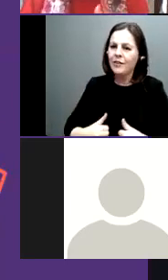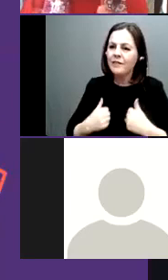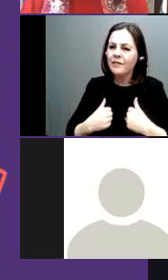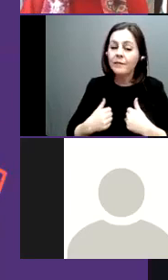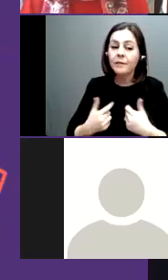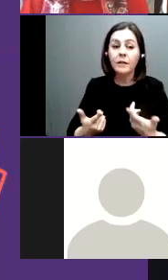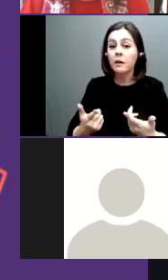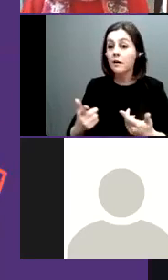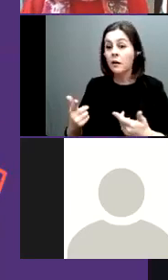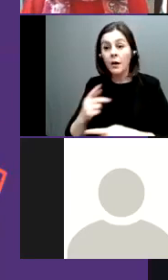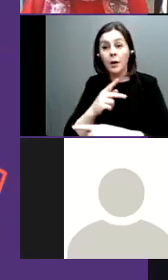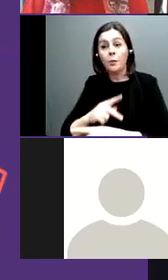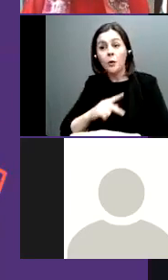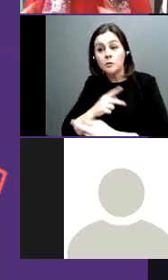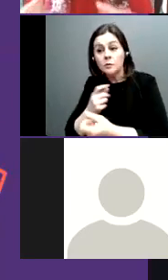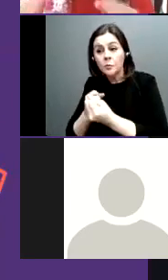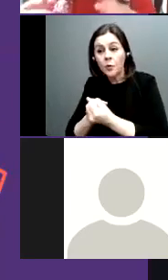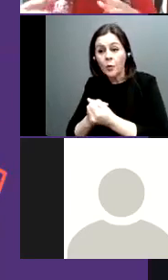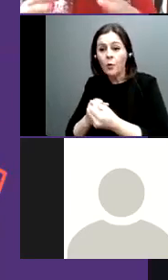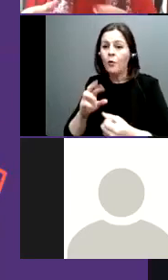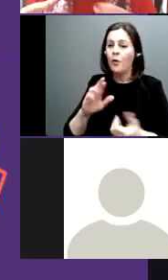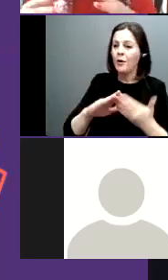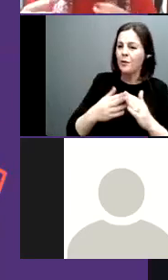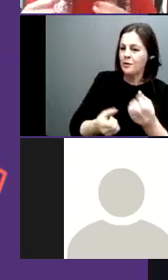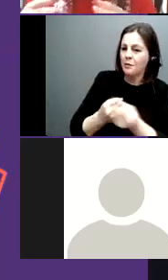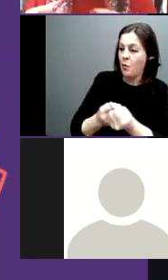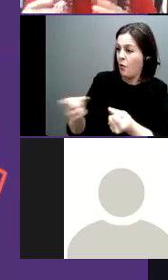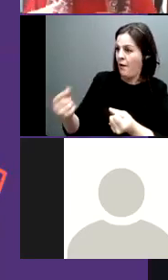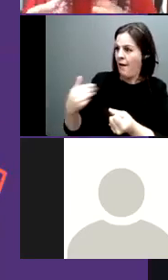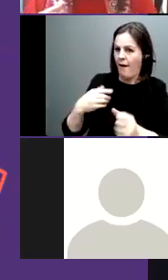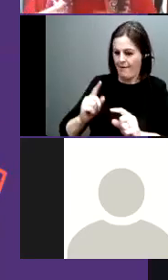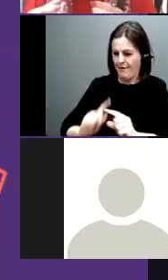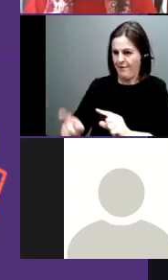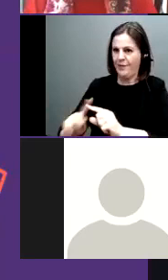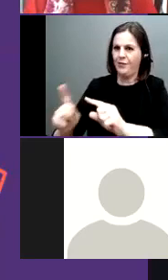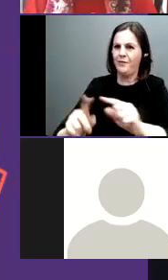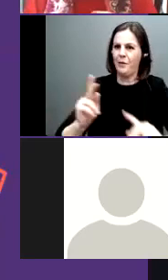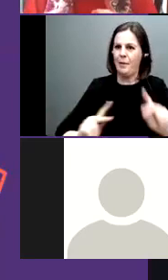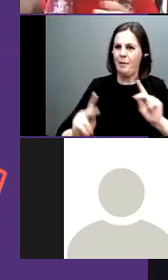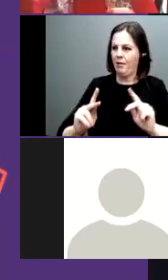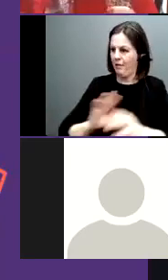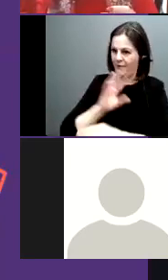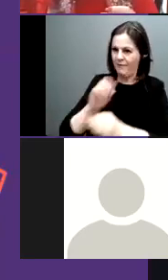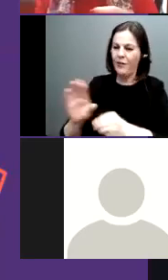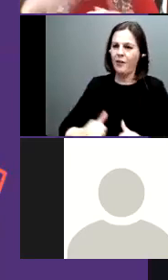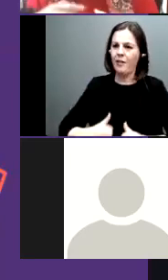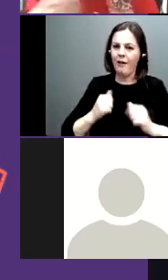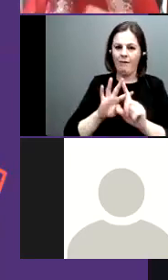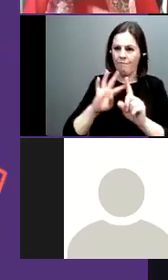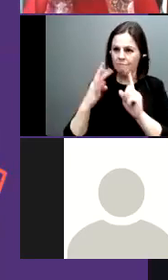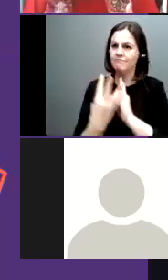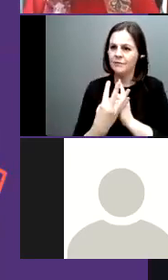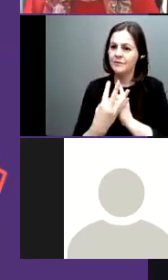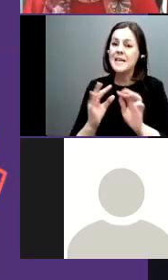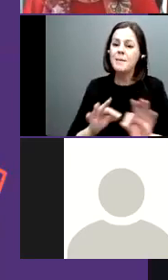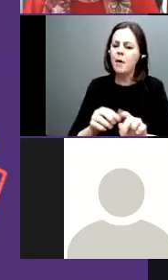or personal support people. It's really important that all these folks are on the same page with somebody's